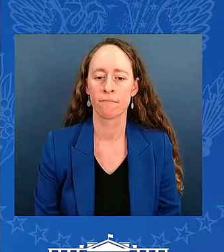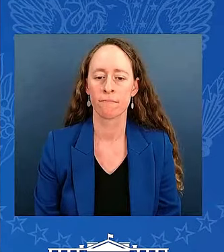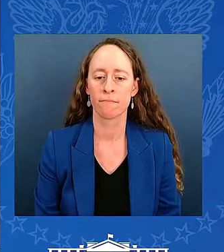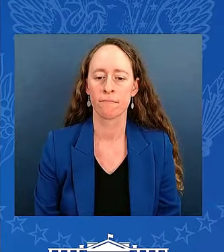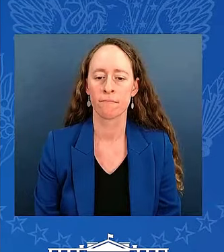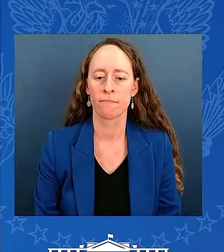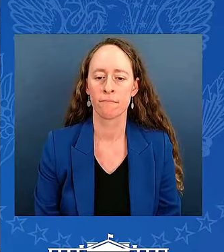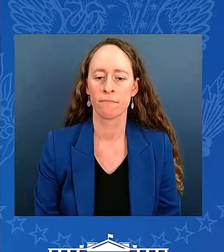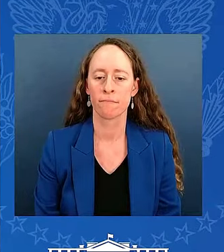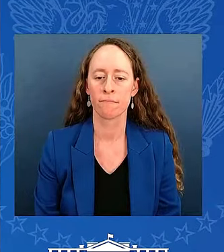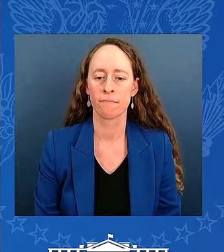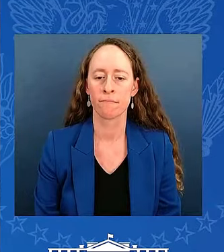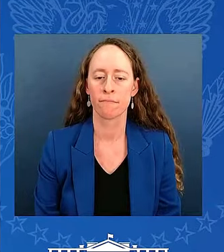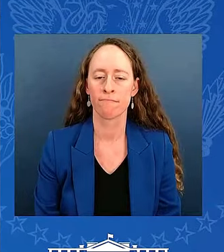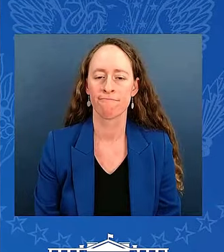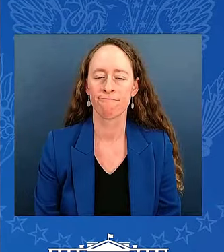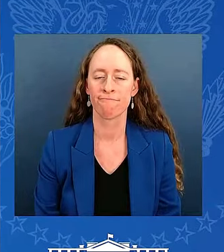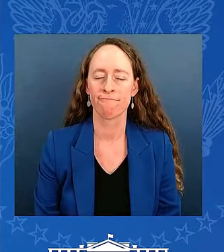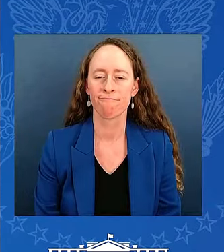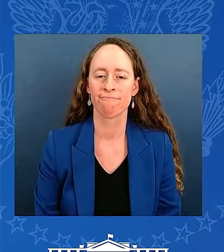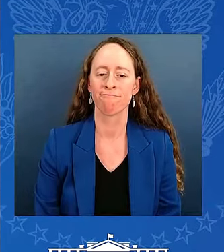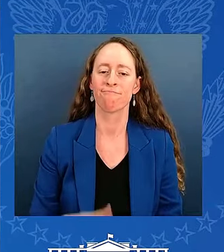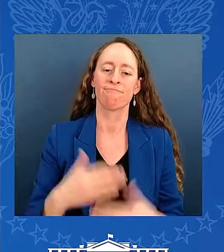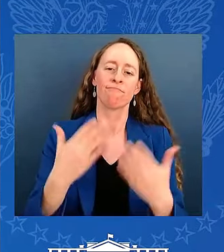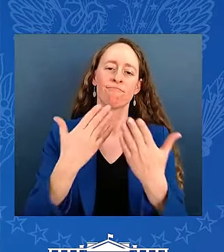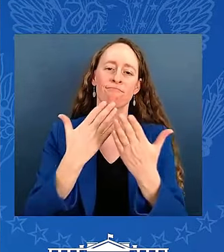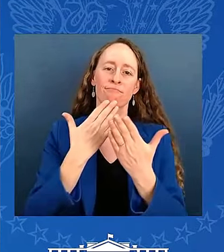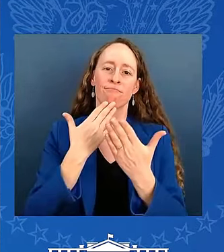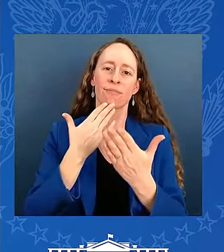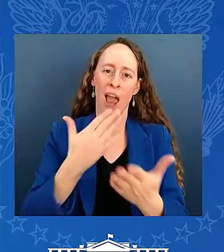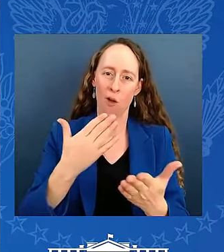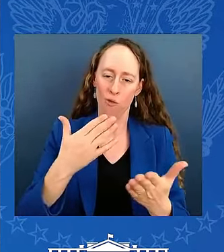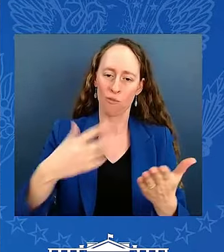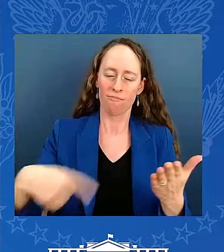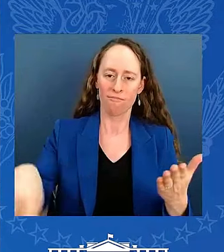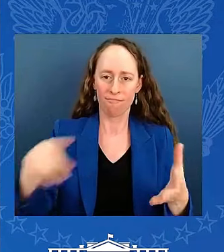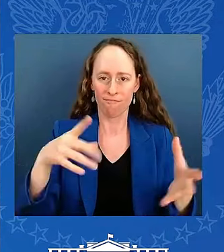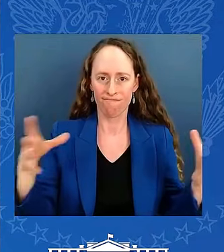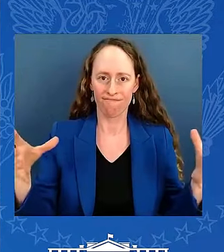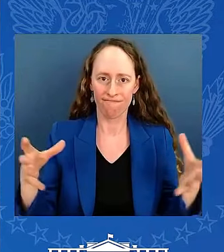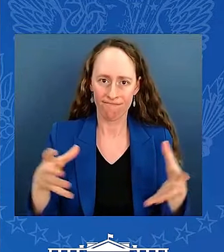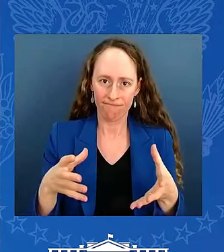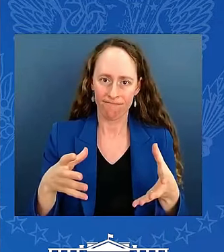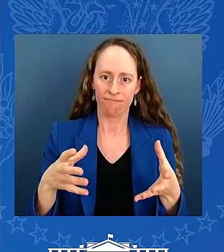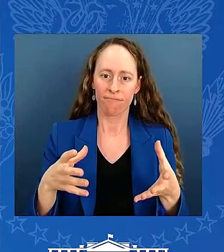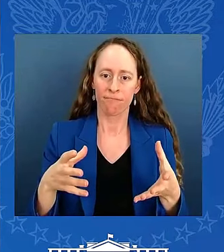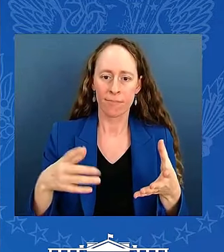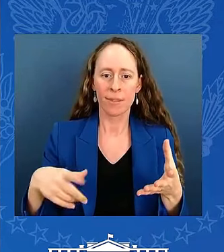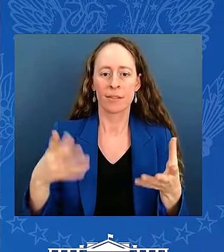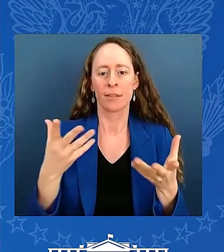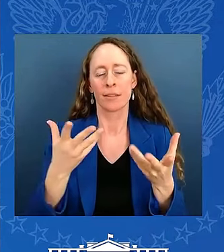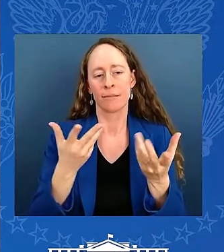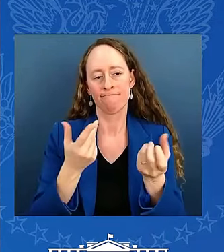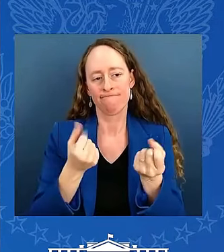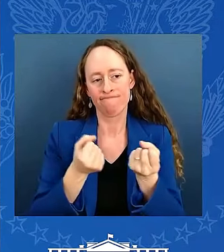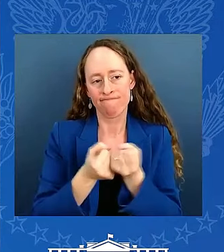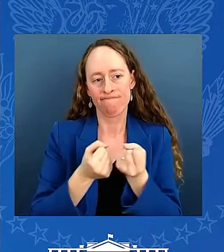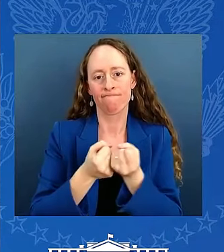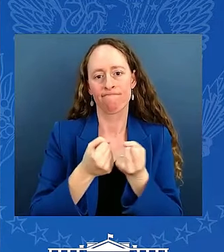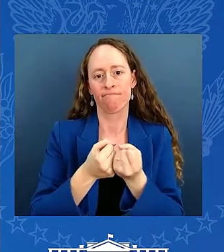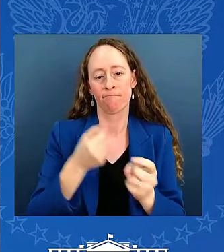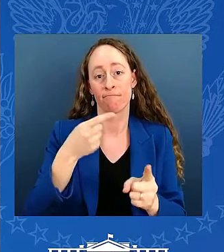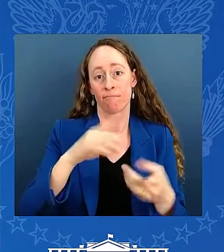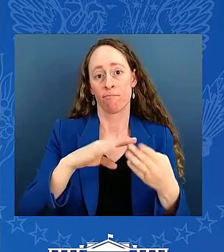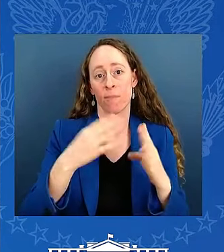Thank you for being with us, for being with our community on the commemoration of this devastating day. I'm going to chant